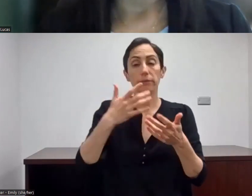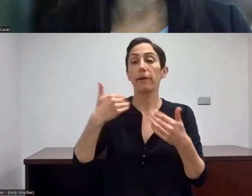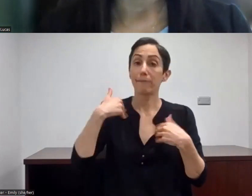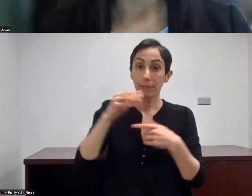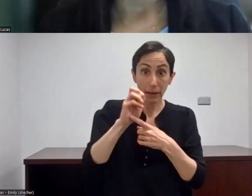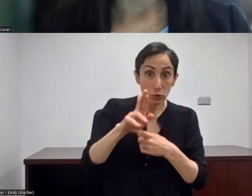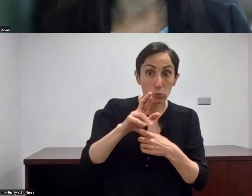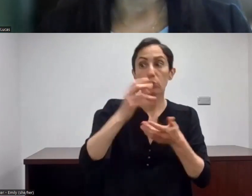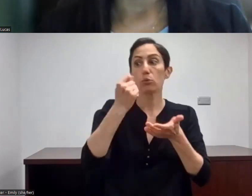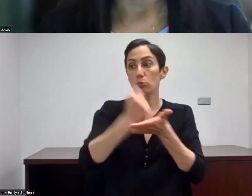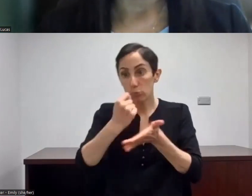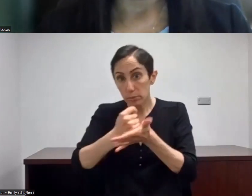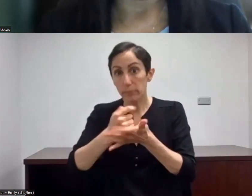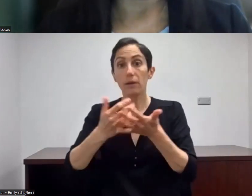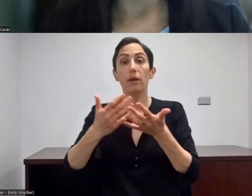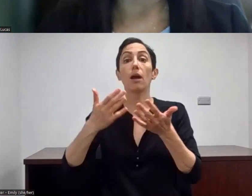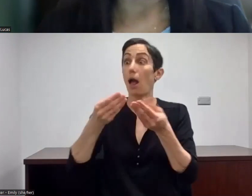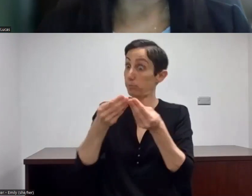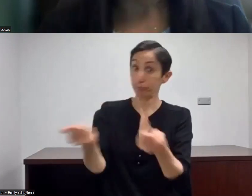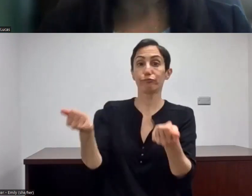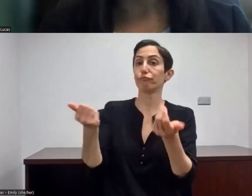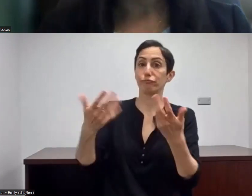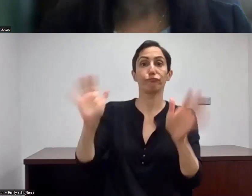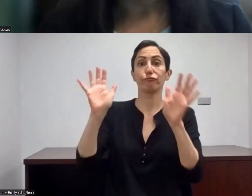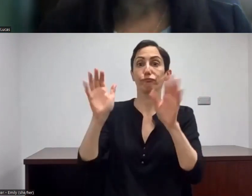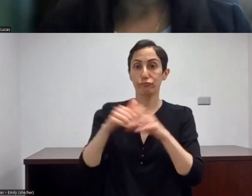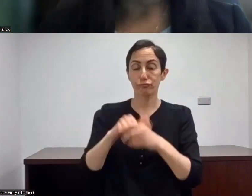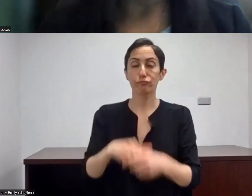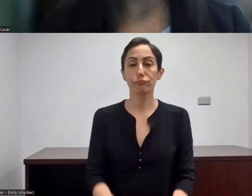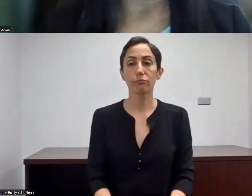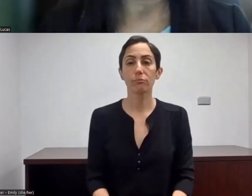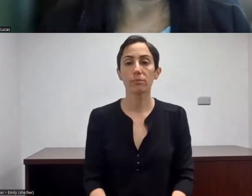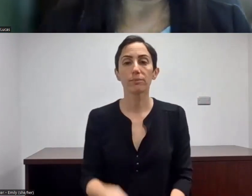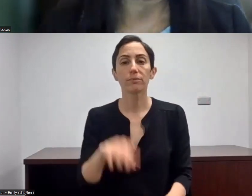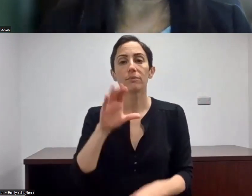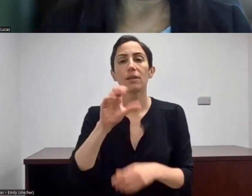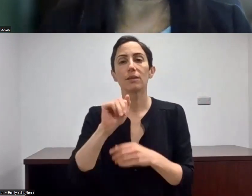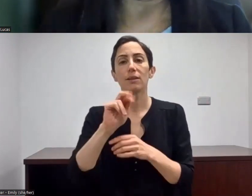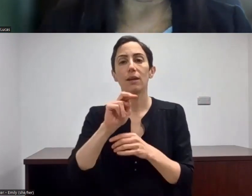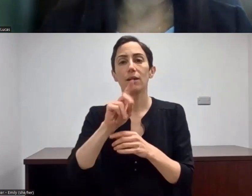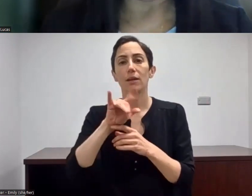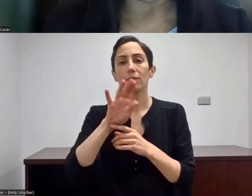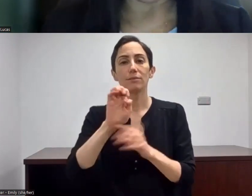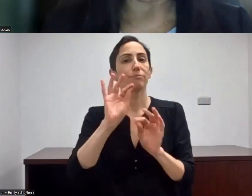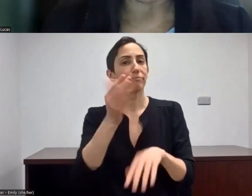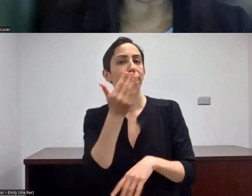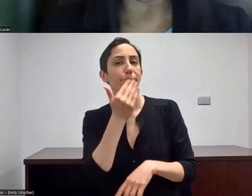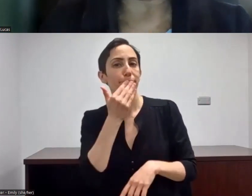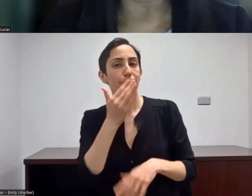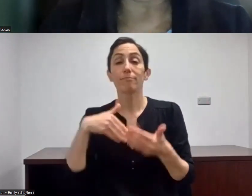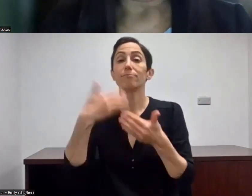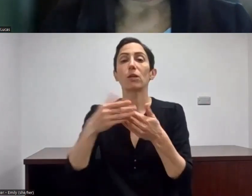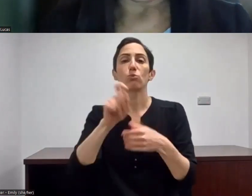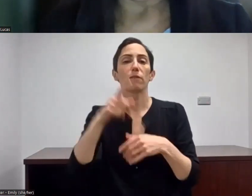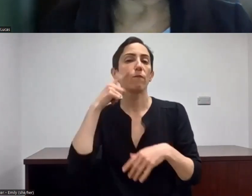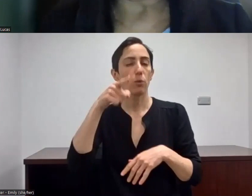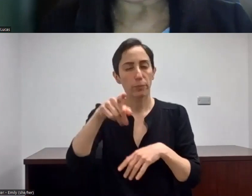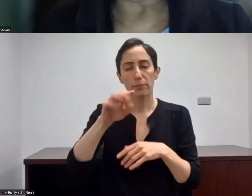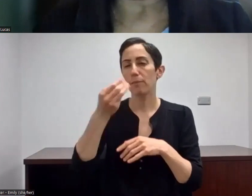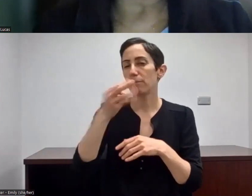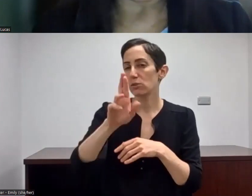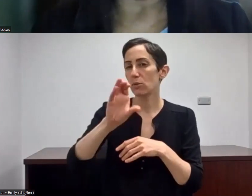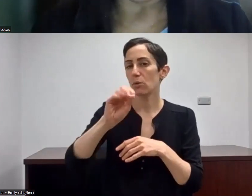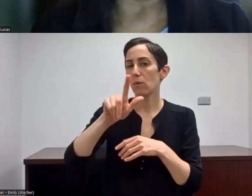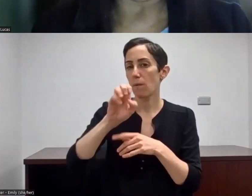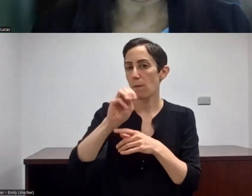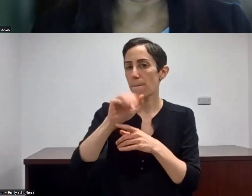anymore. Thank you. Thank you. Mr. Coleman, I'm going to pose this one to you. I think you talked a